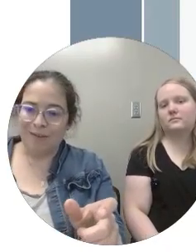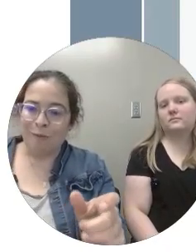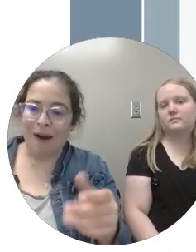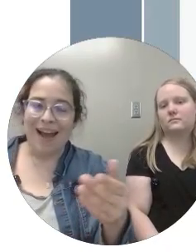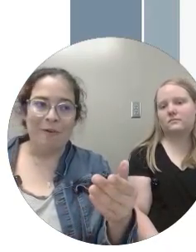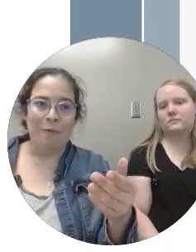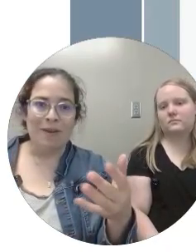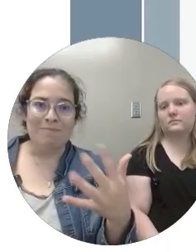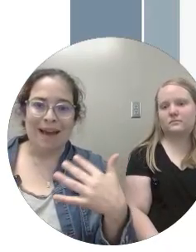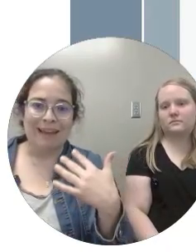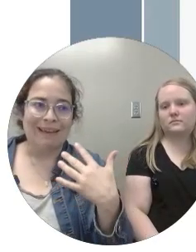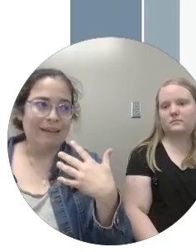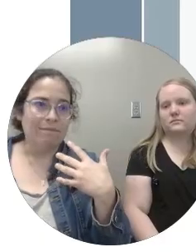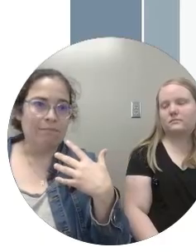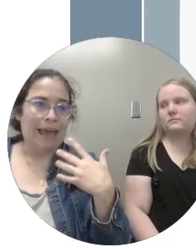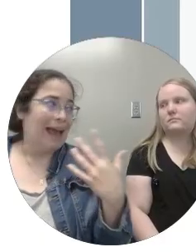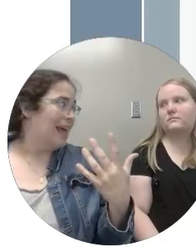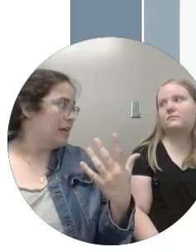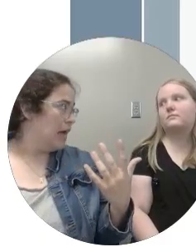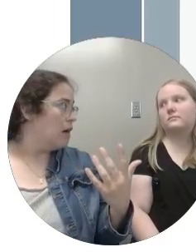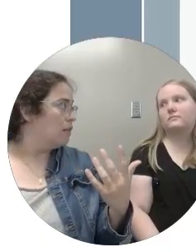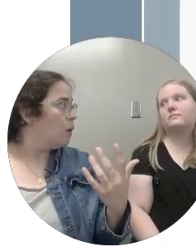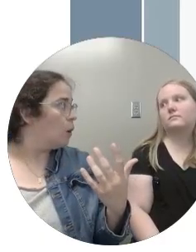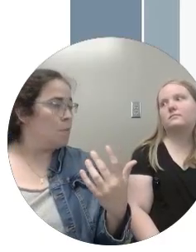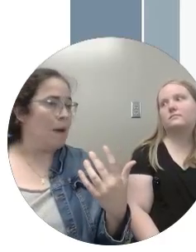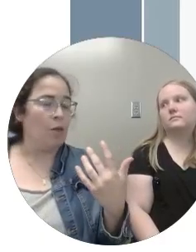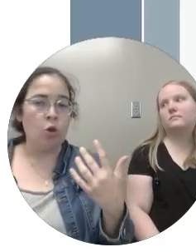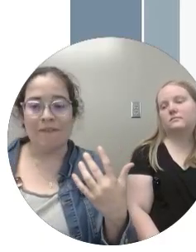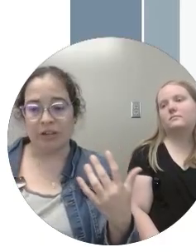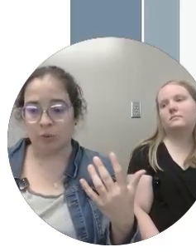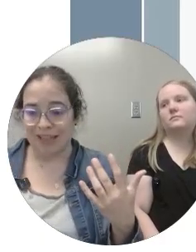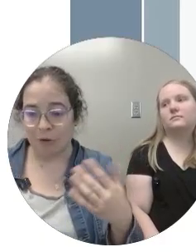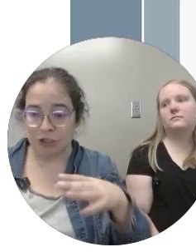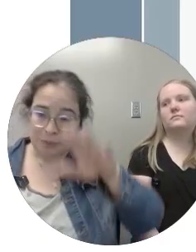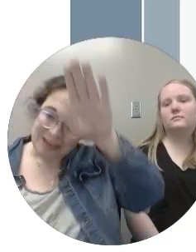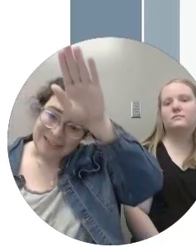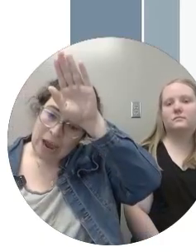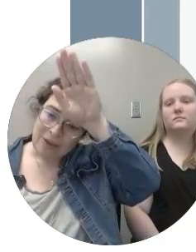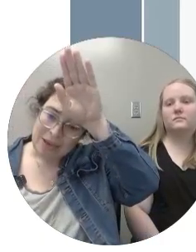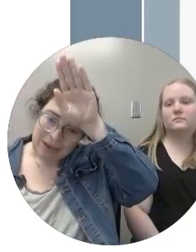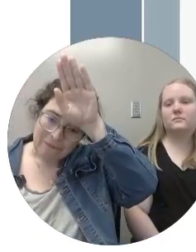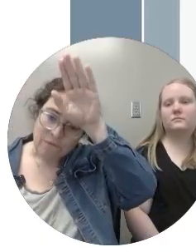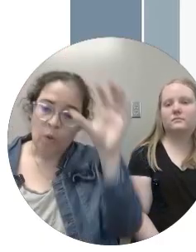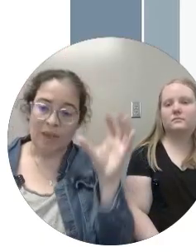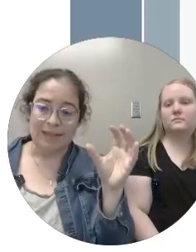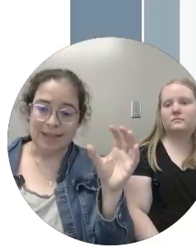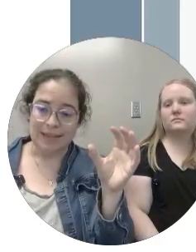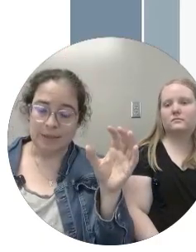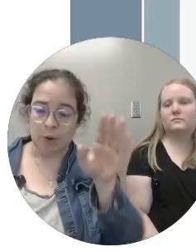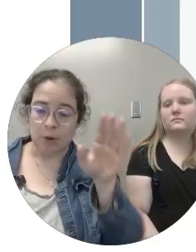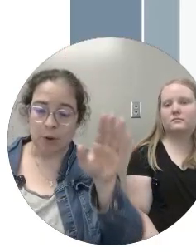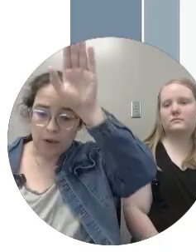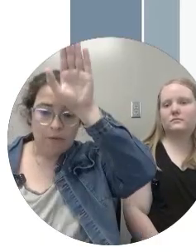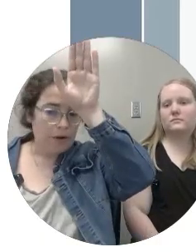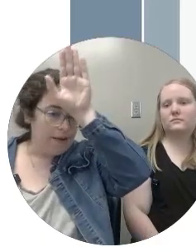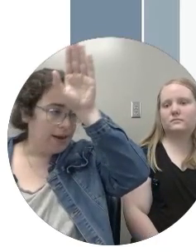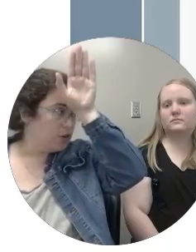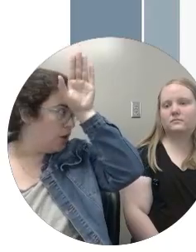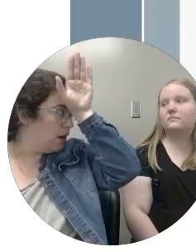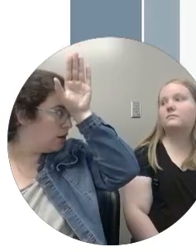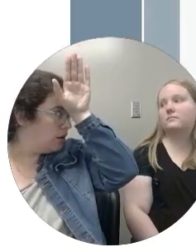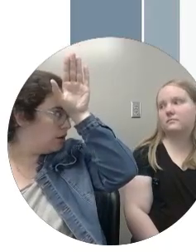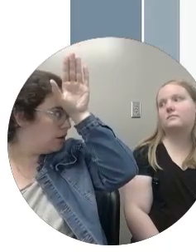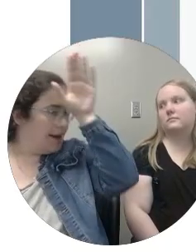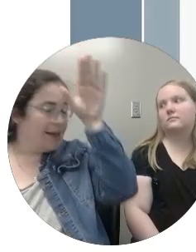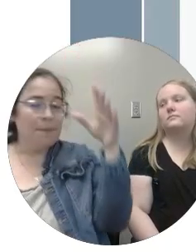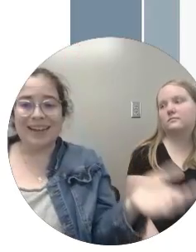word, why we might add ASL or we might look at visual languages, because now we can make it fully accessible for a